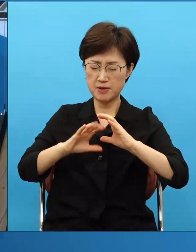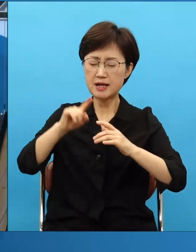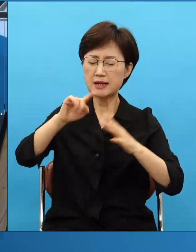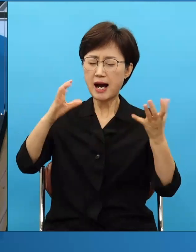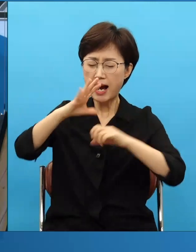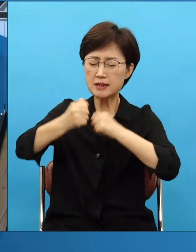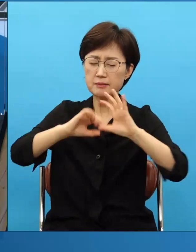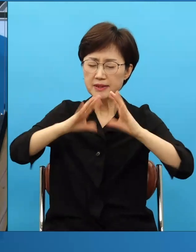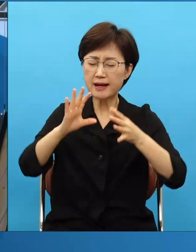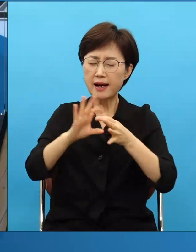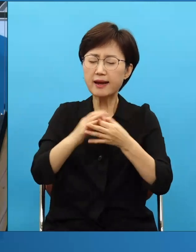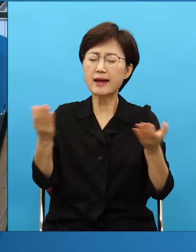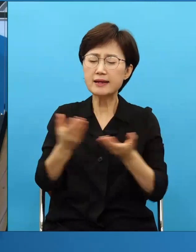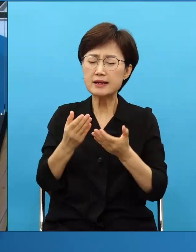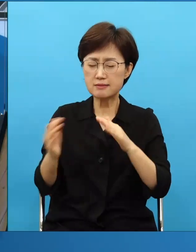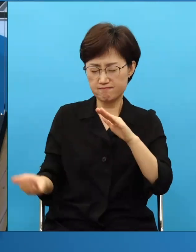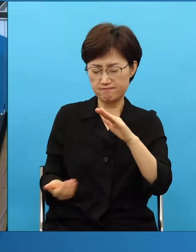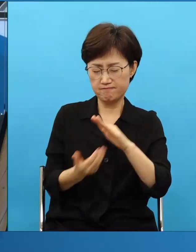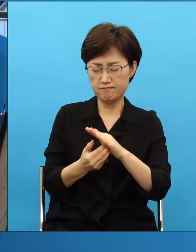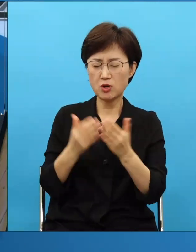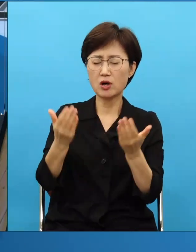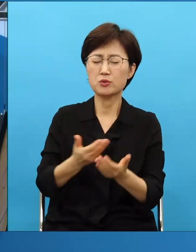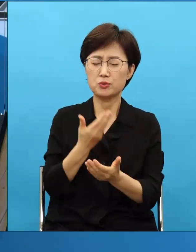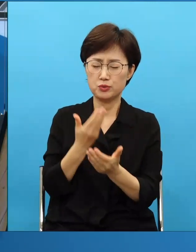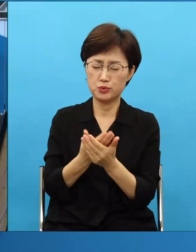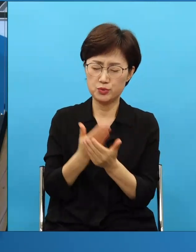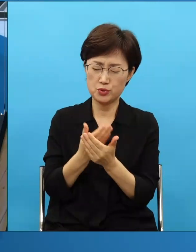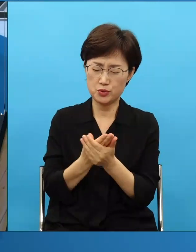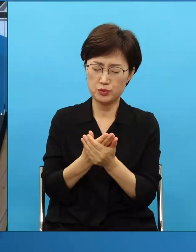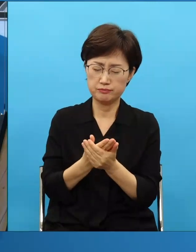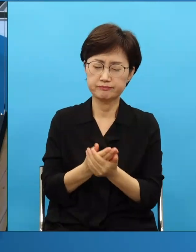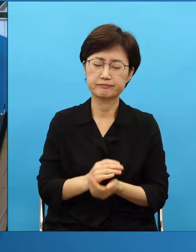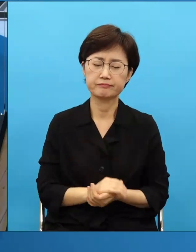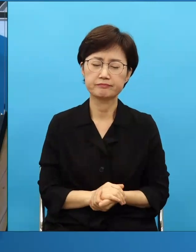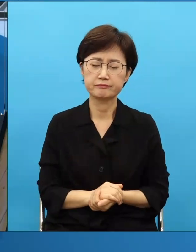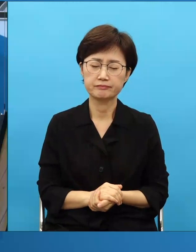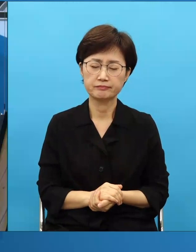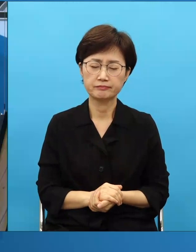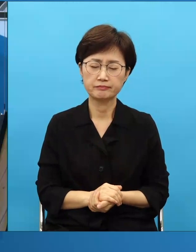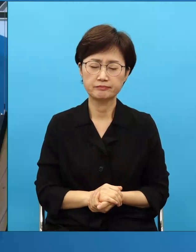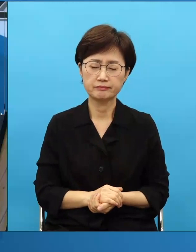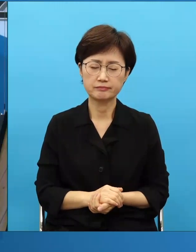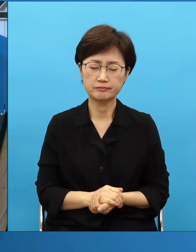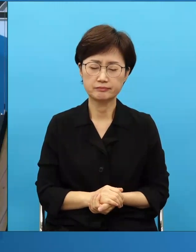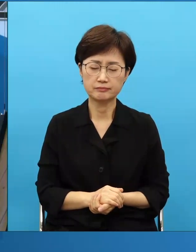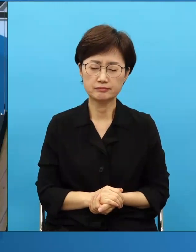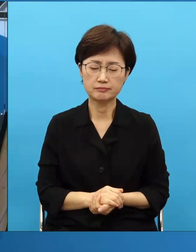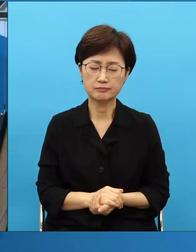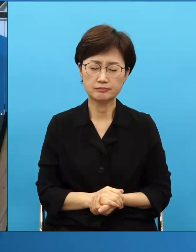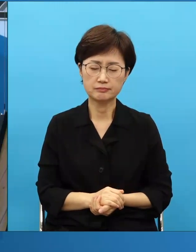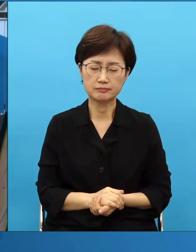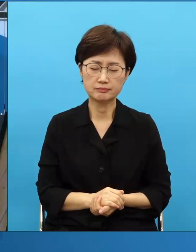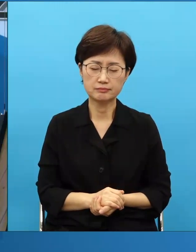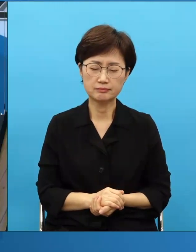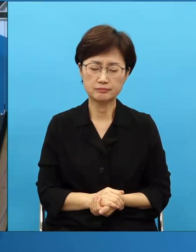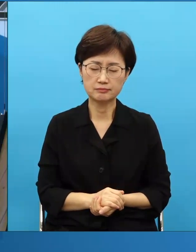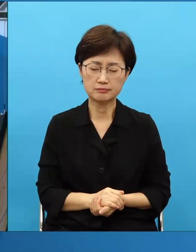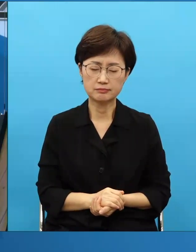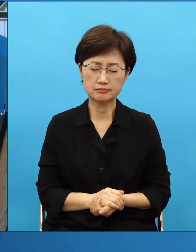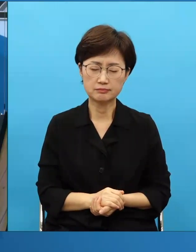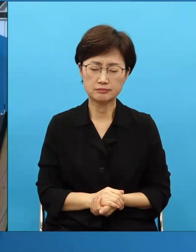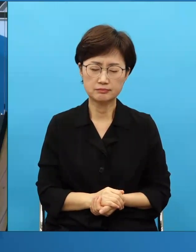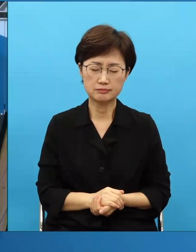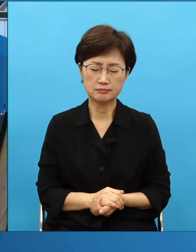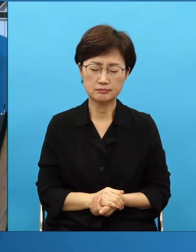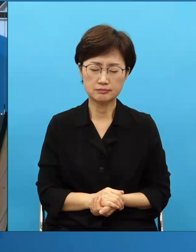testify the word with the 5 authorities and the power of the throne so that God's word to save the age may be proclaimed. And through this covenant may the works of God's